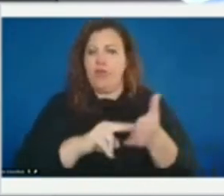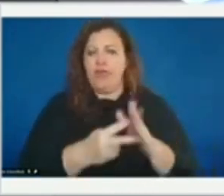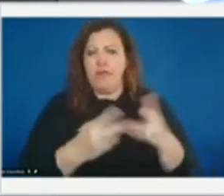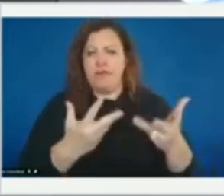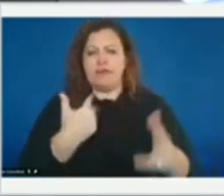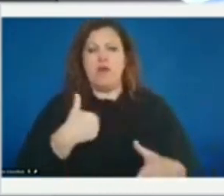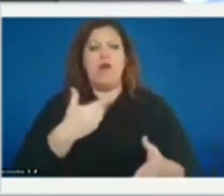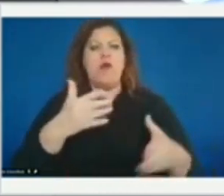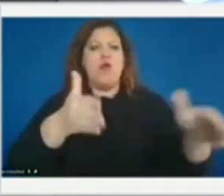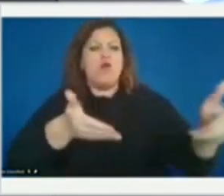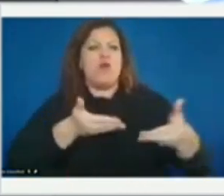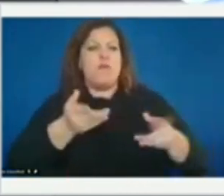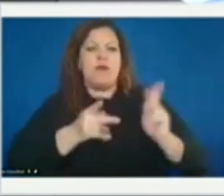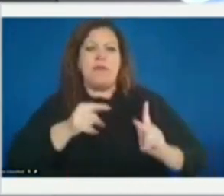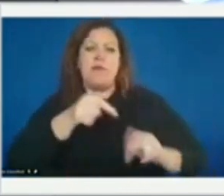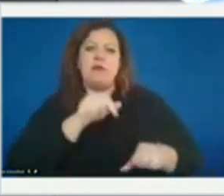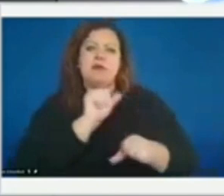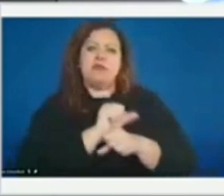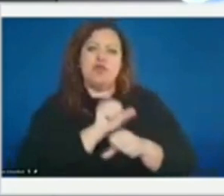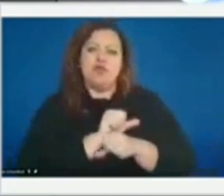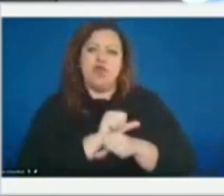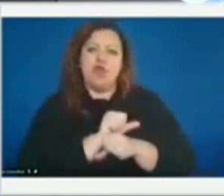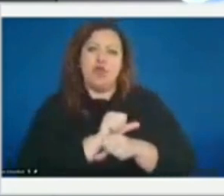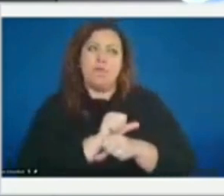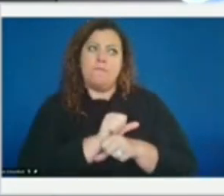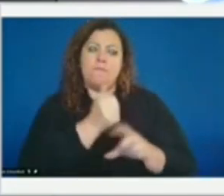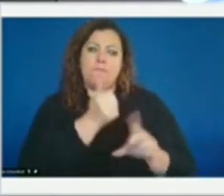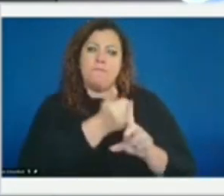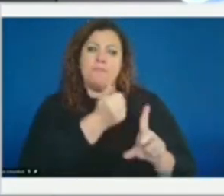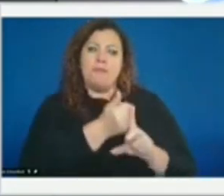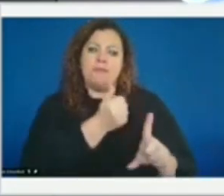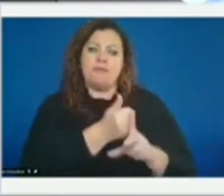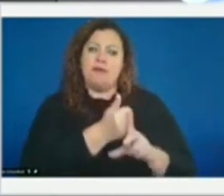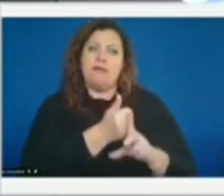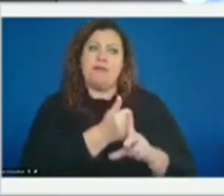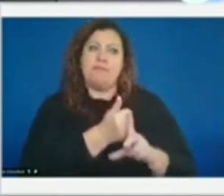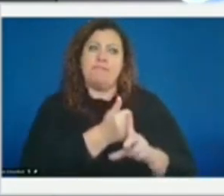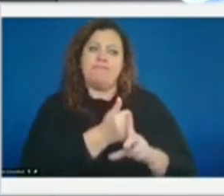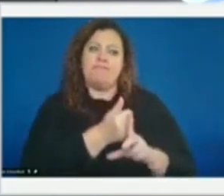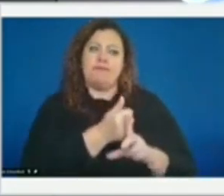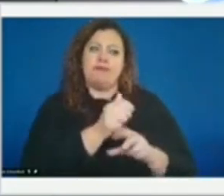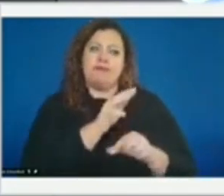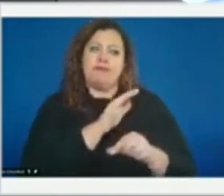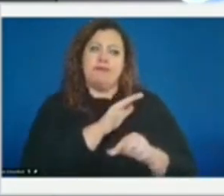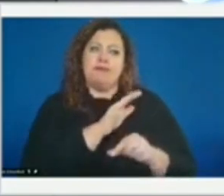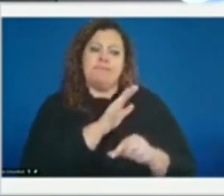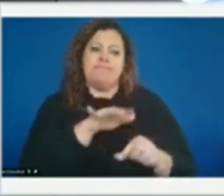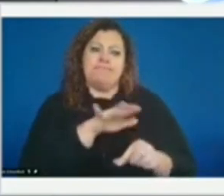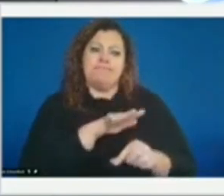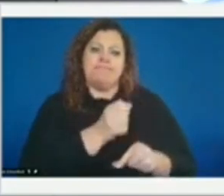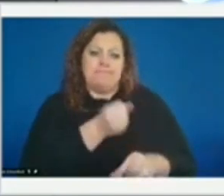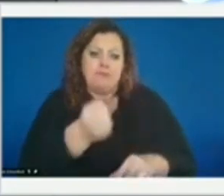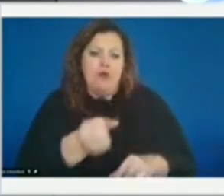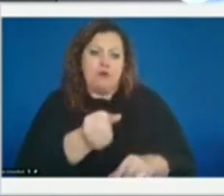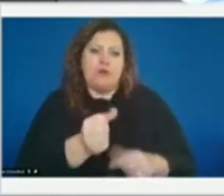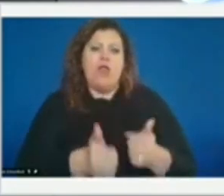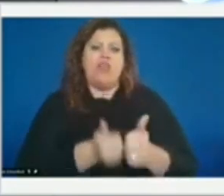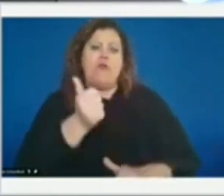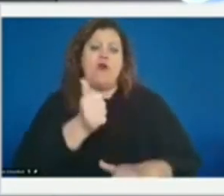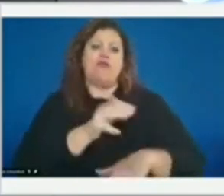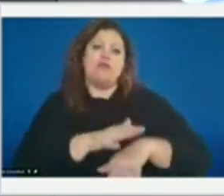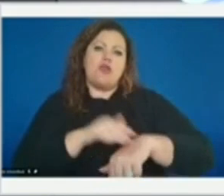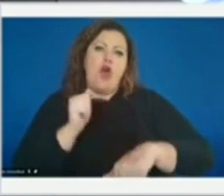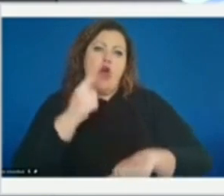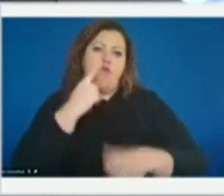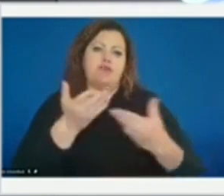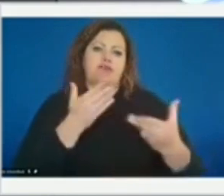people to work that are at our most call for service dense times. I know that sounds ridiculous,